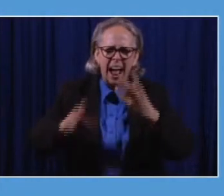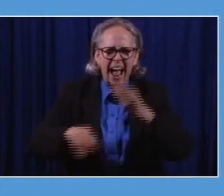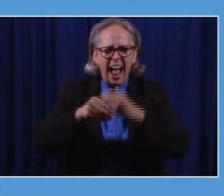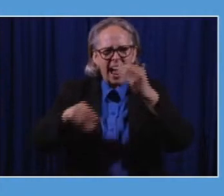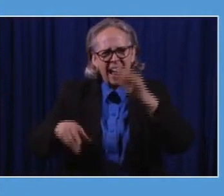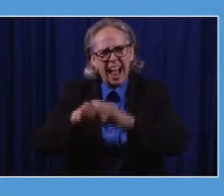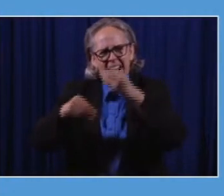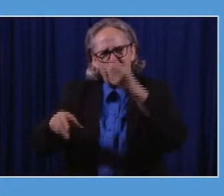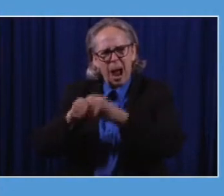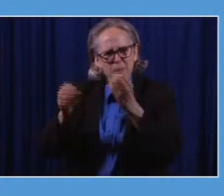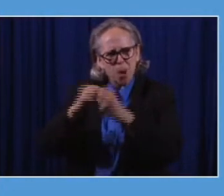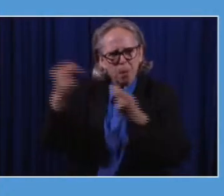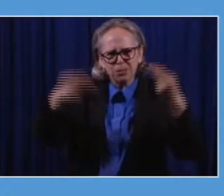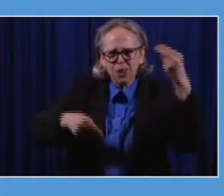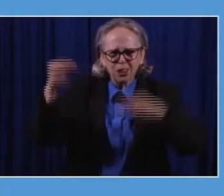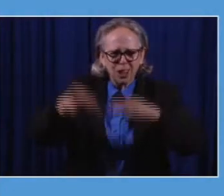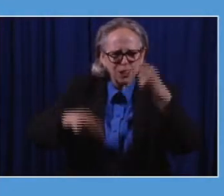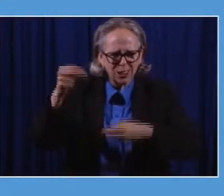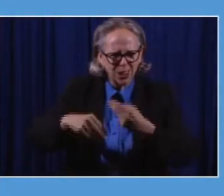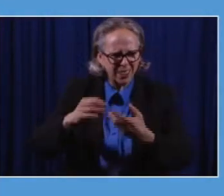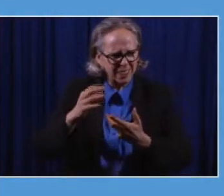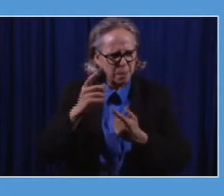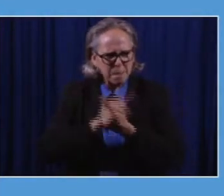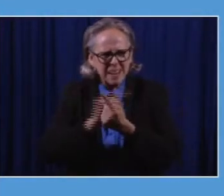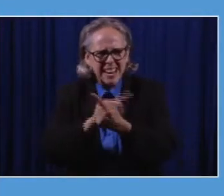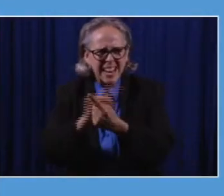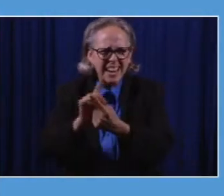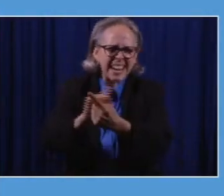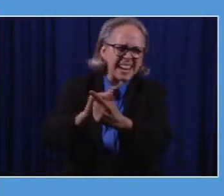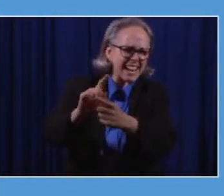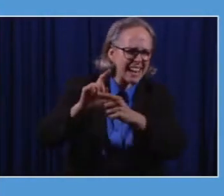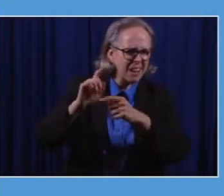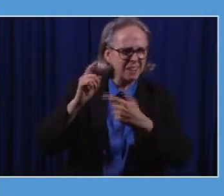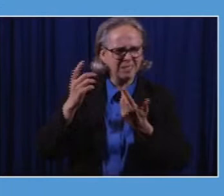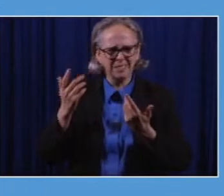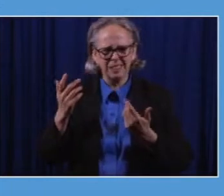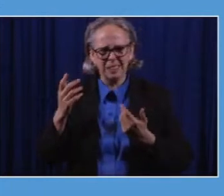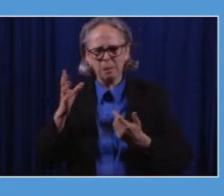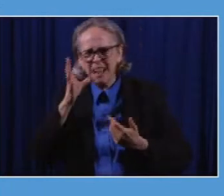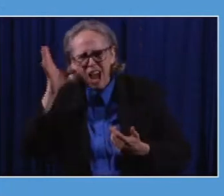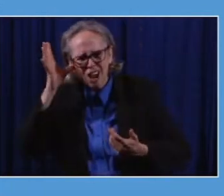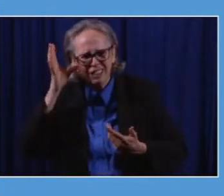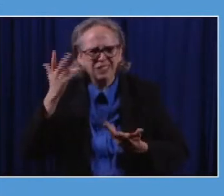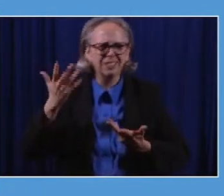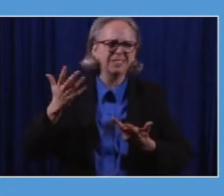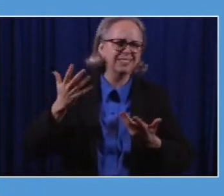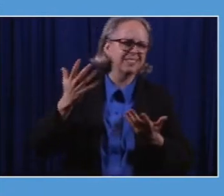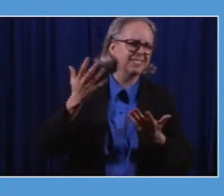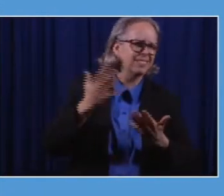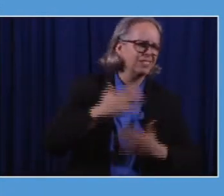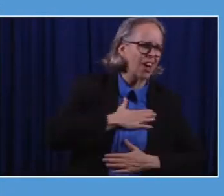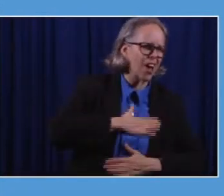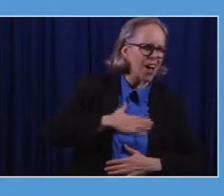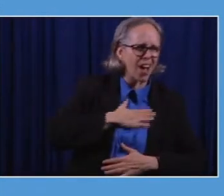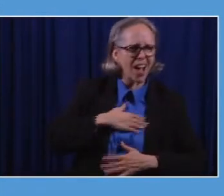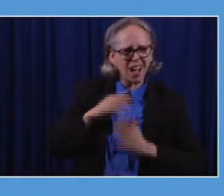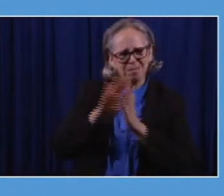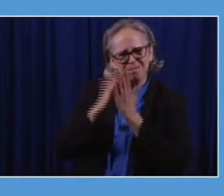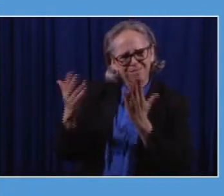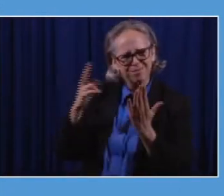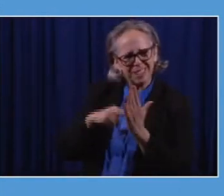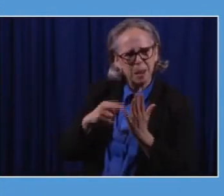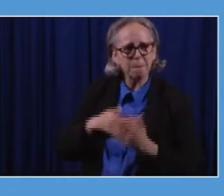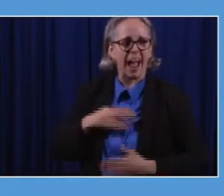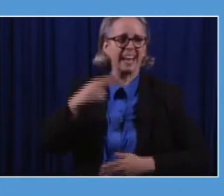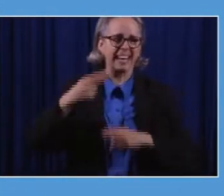really enjoyed meeting with our county partners and parents. My name is Peyton Tolbert. And my name is Wendaya Tolbert. So